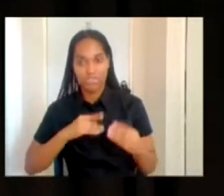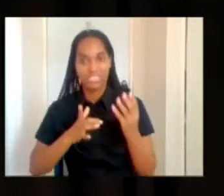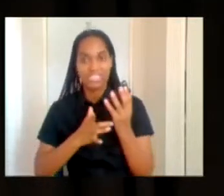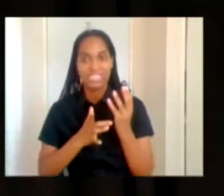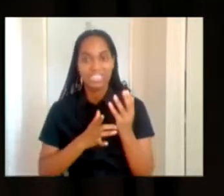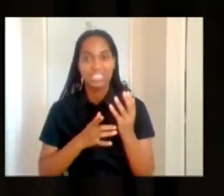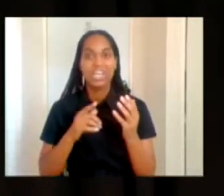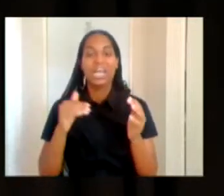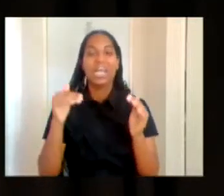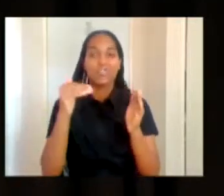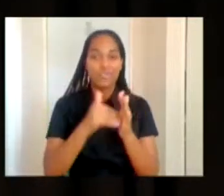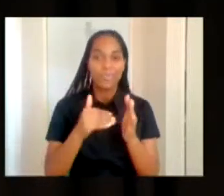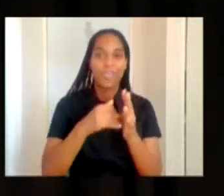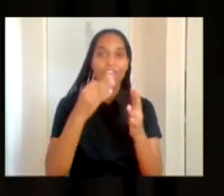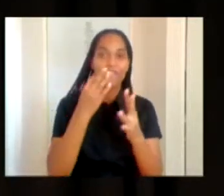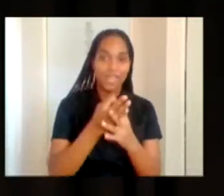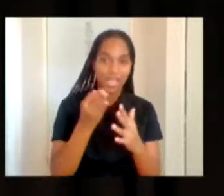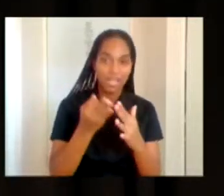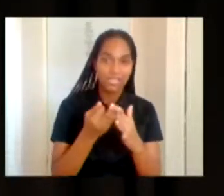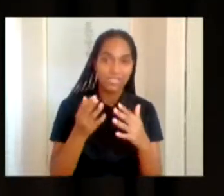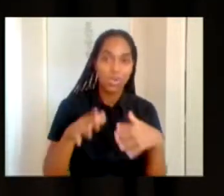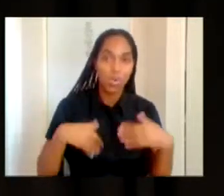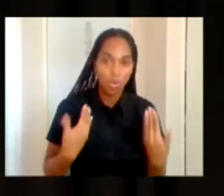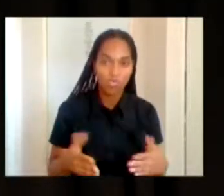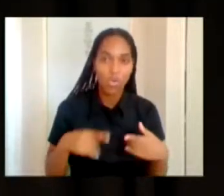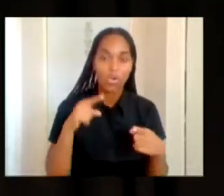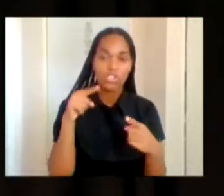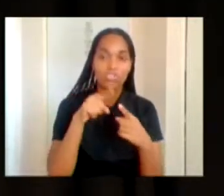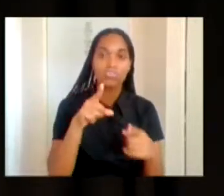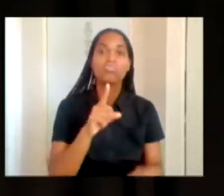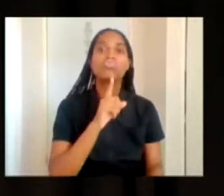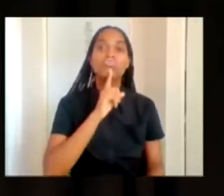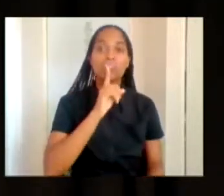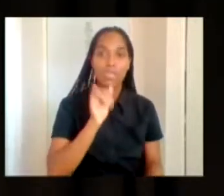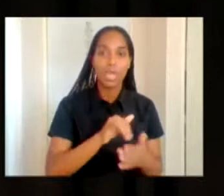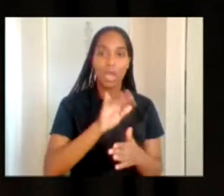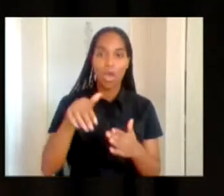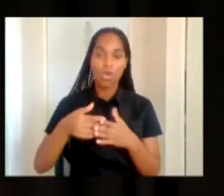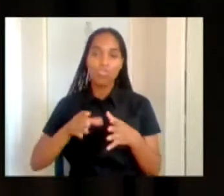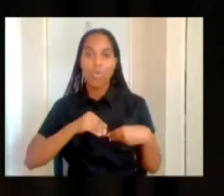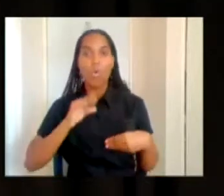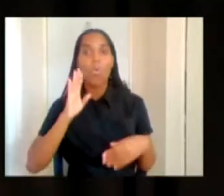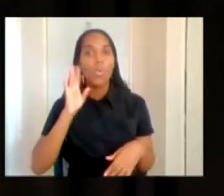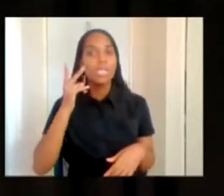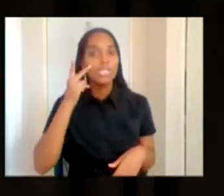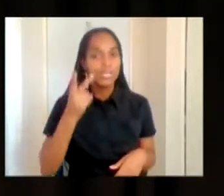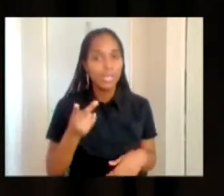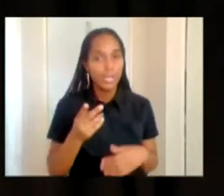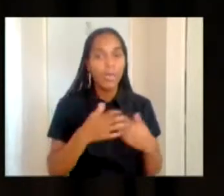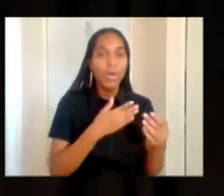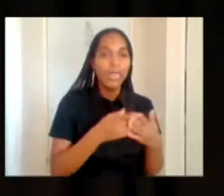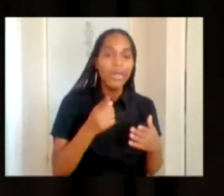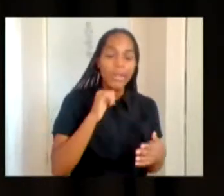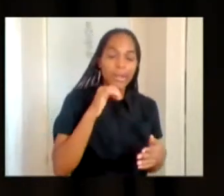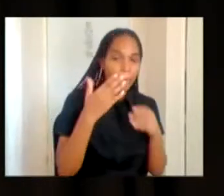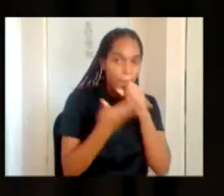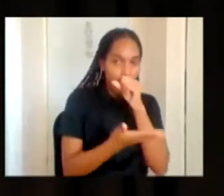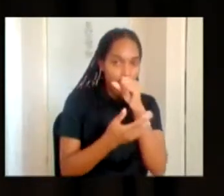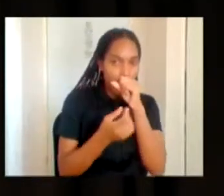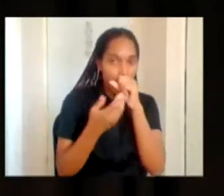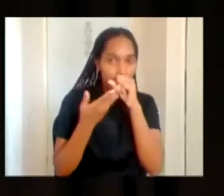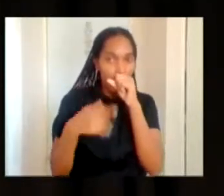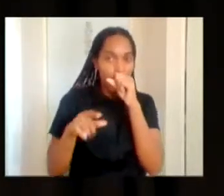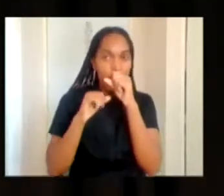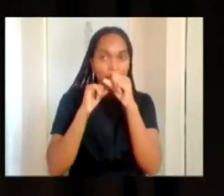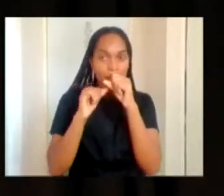repeat the files over and over again until you can be sure that all the receivers are going to see it for one reason or another. They're either not on, they're not tuned to the